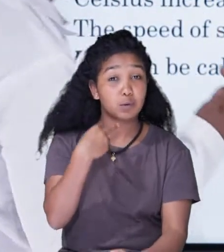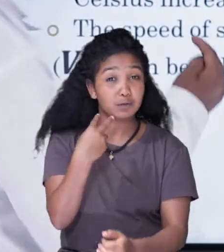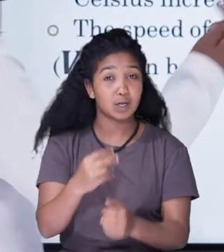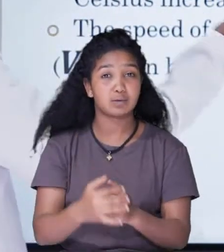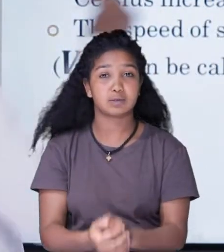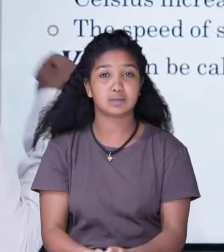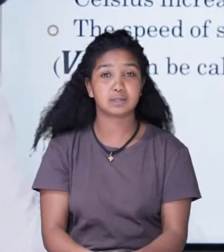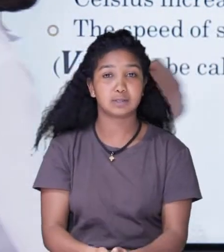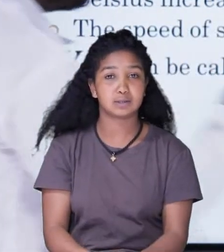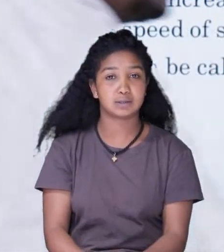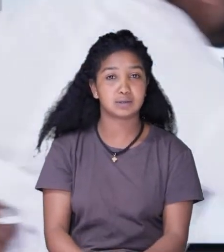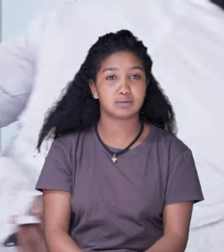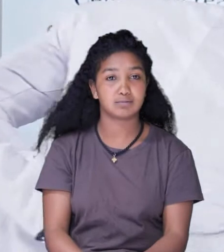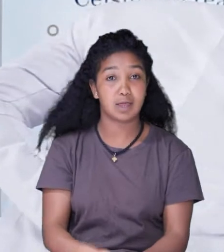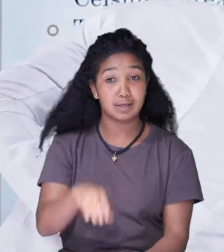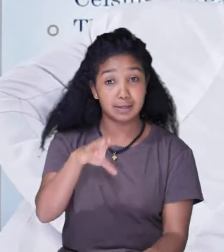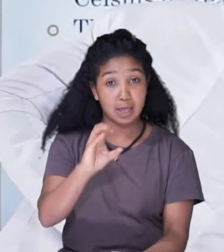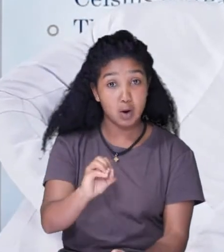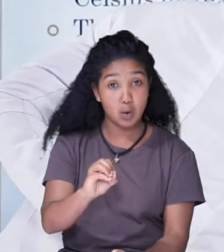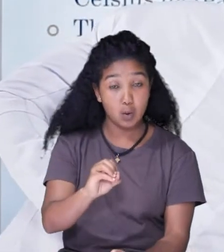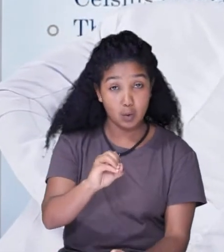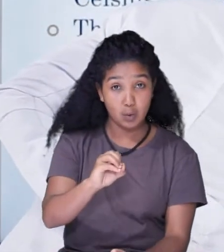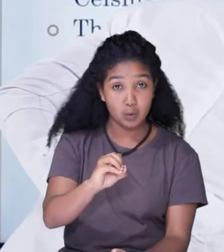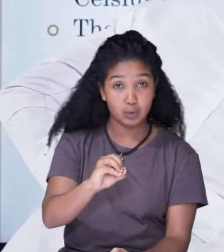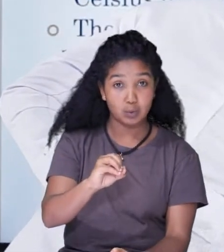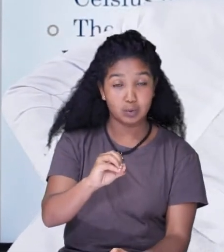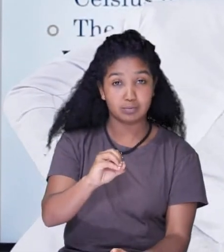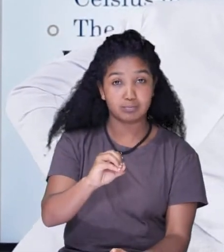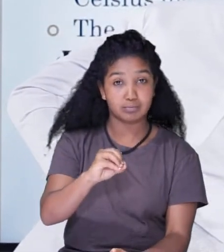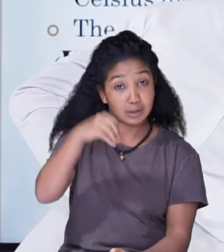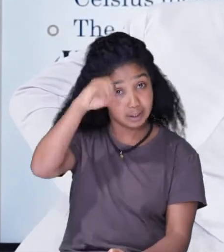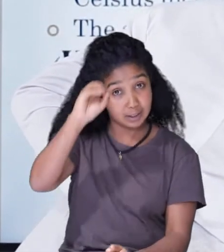sound in 0 degrees Celsius is